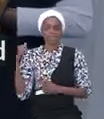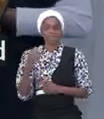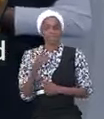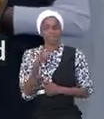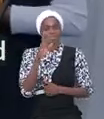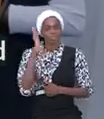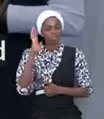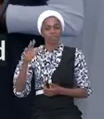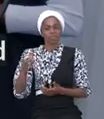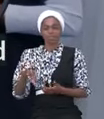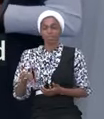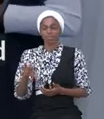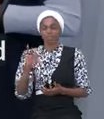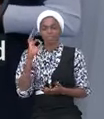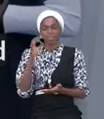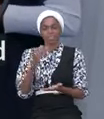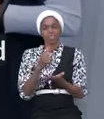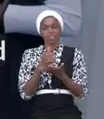you'll find a